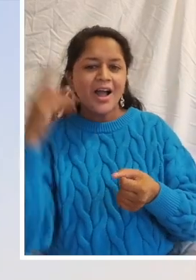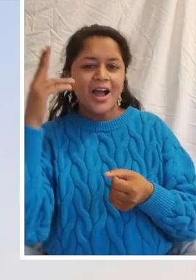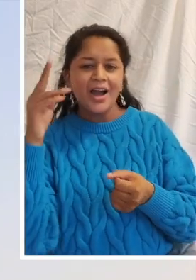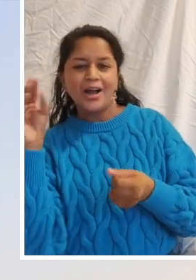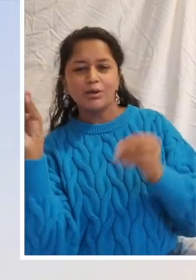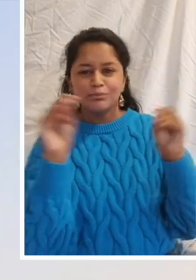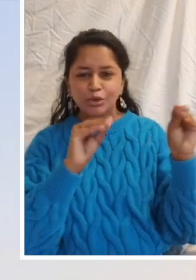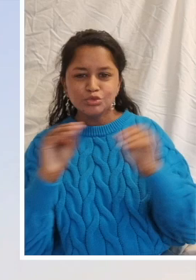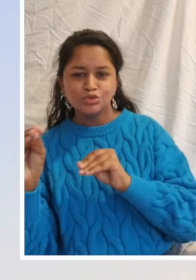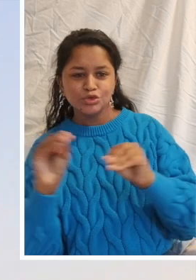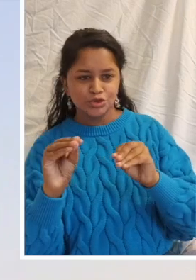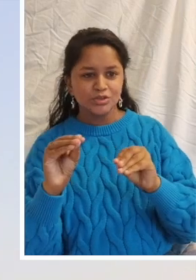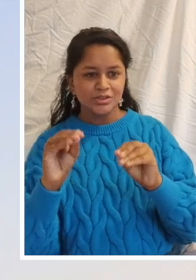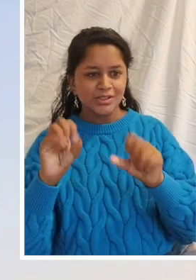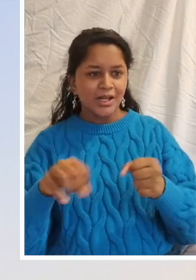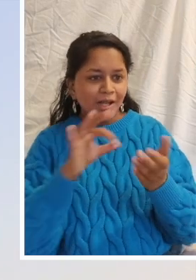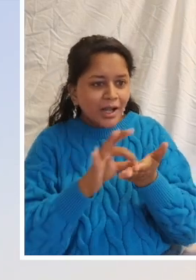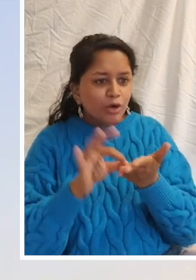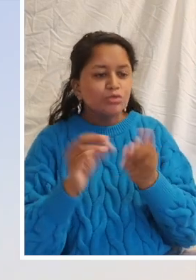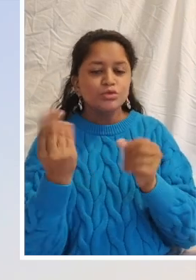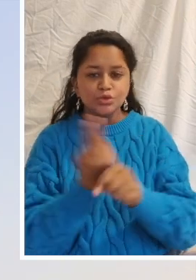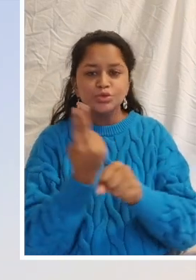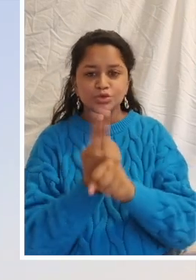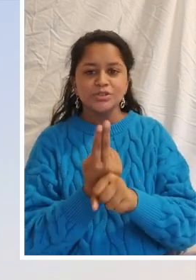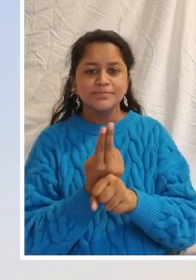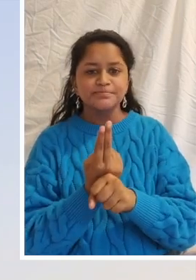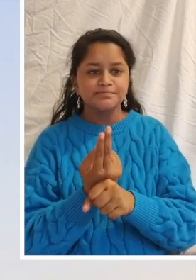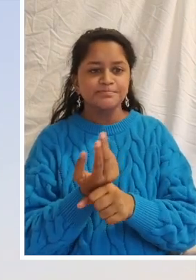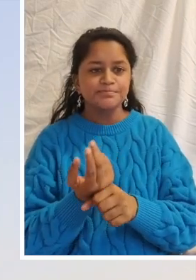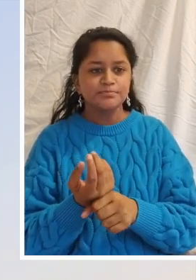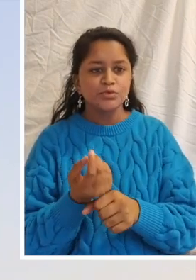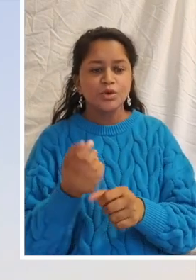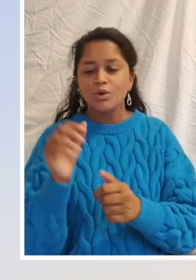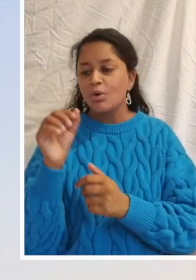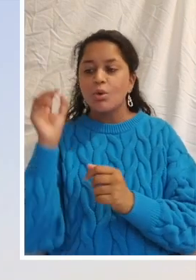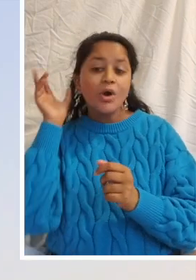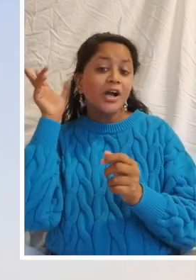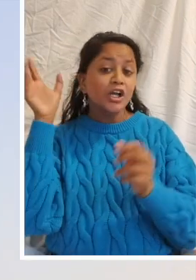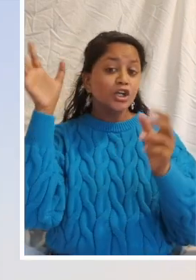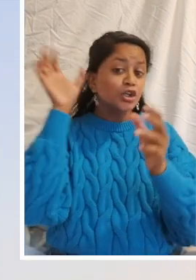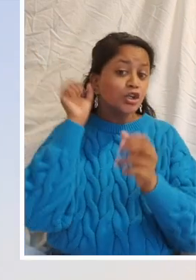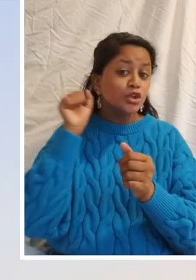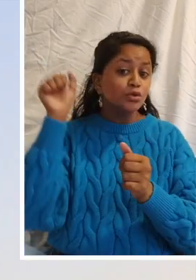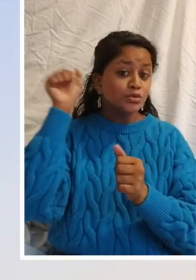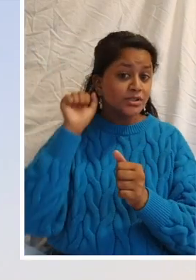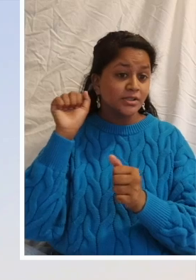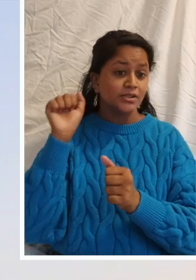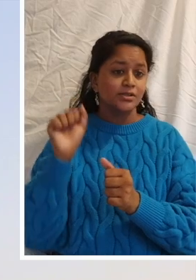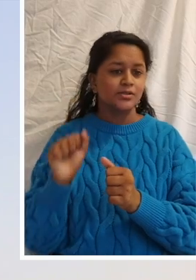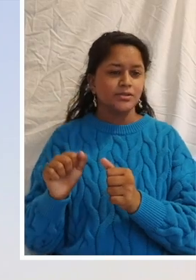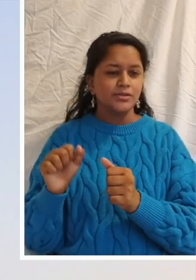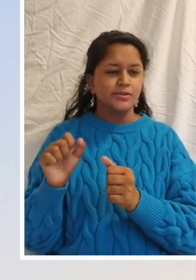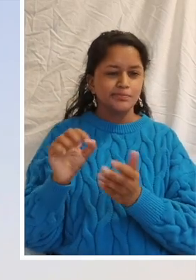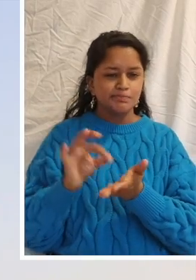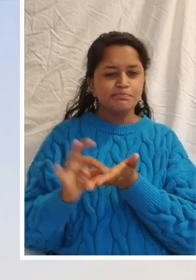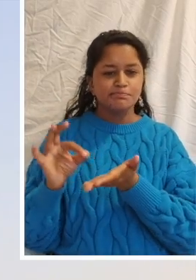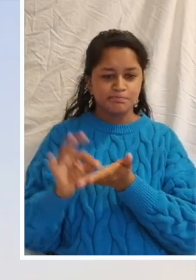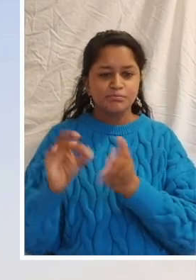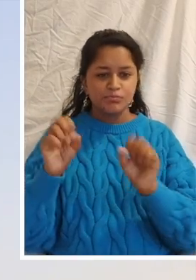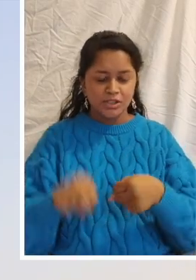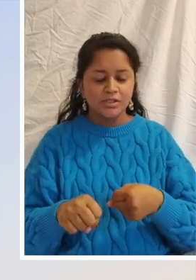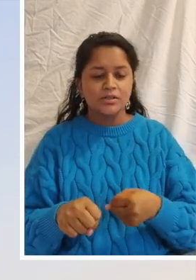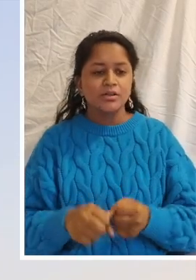like high motion cameras, so we can count the bats using motion cameras, or using